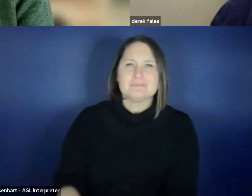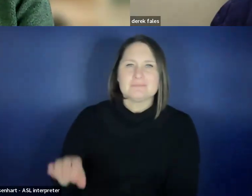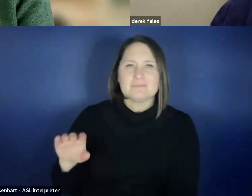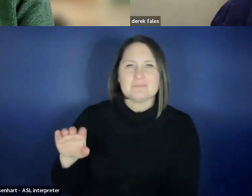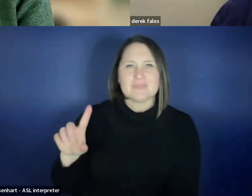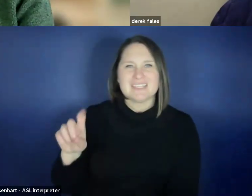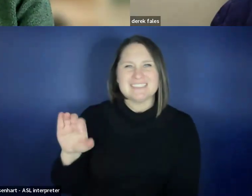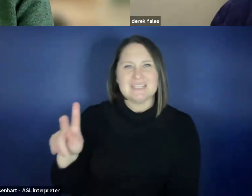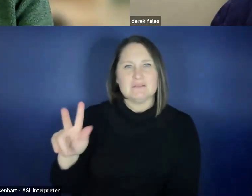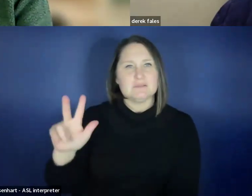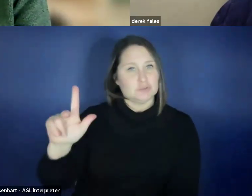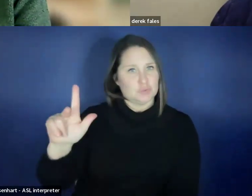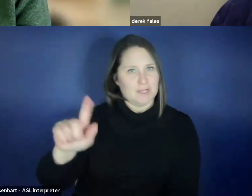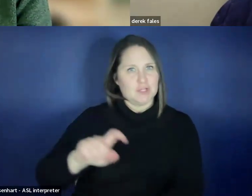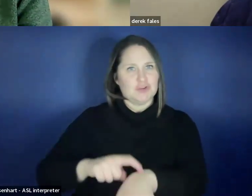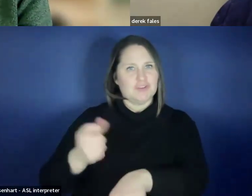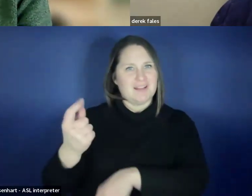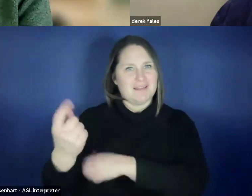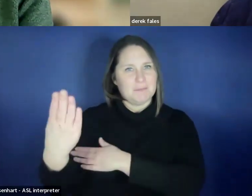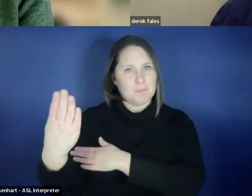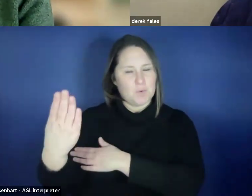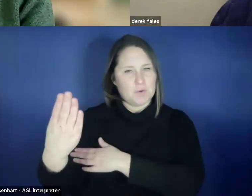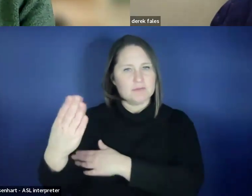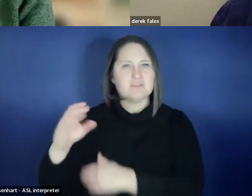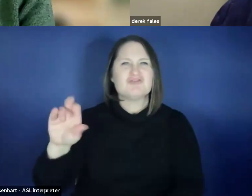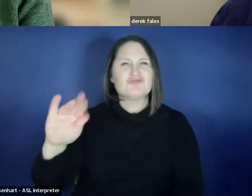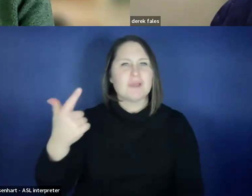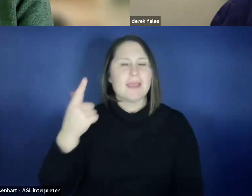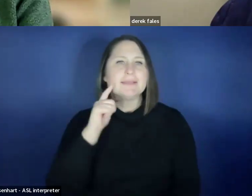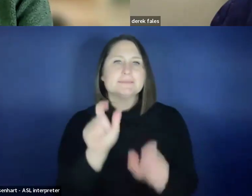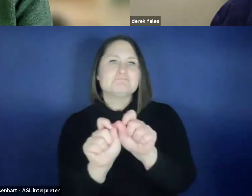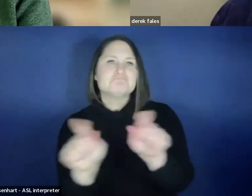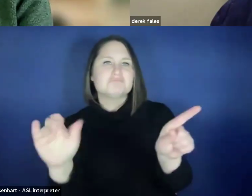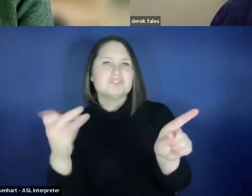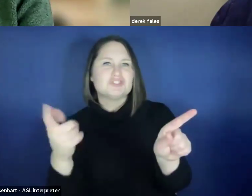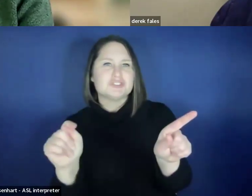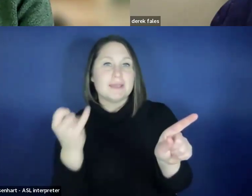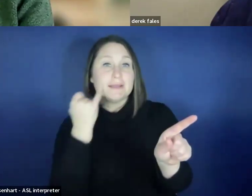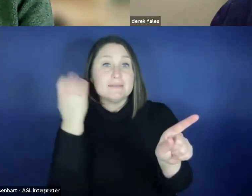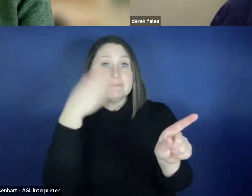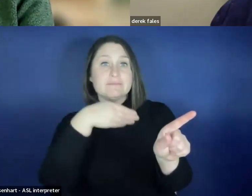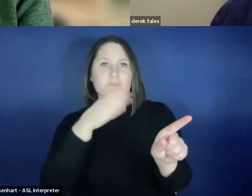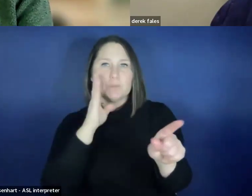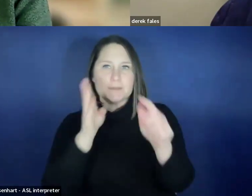at 11 a.m. Okay, but you can put Craig will put that in the chat for folks who didn't see it.